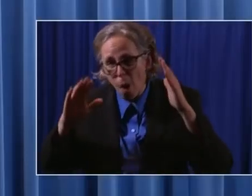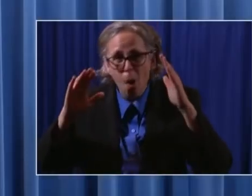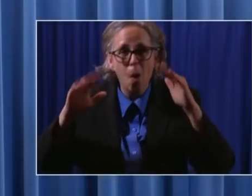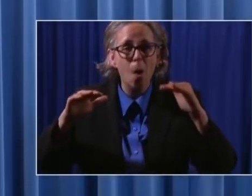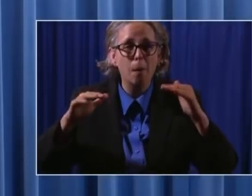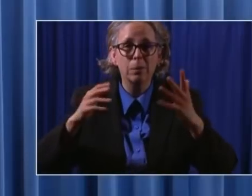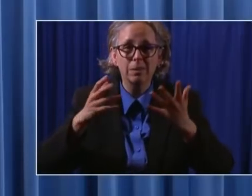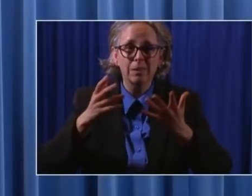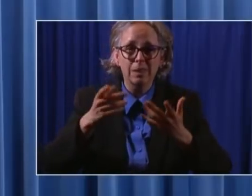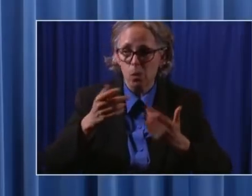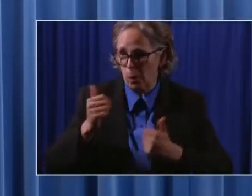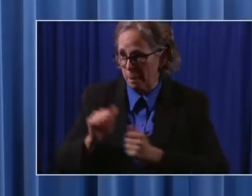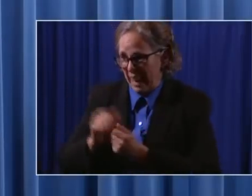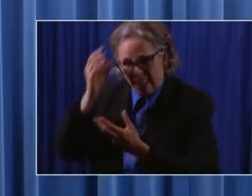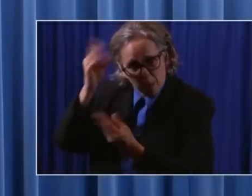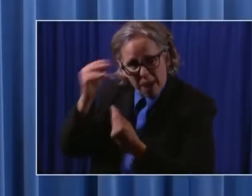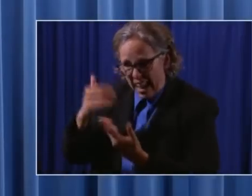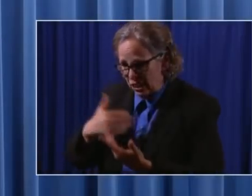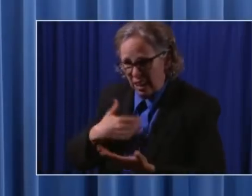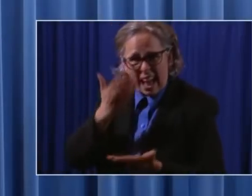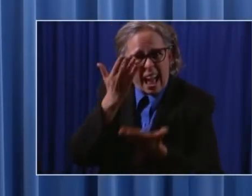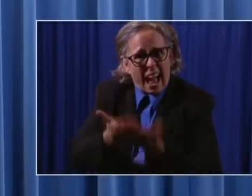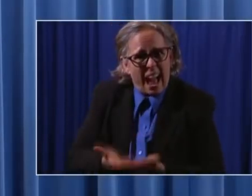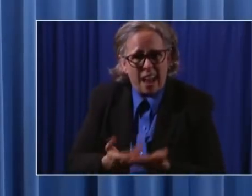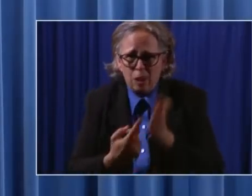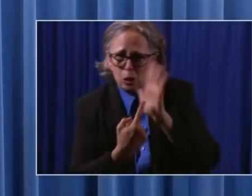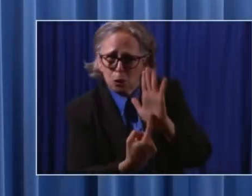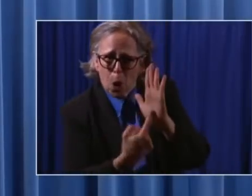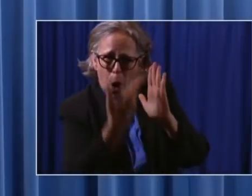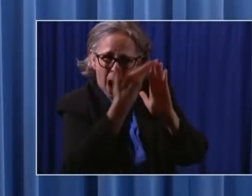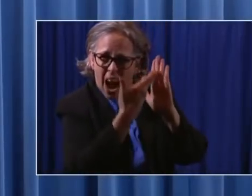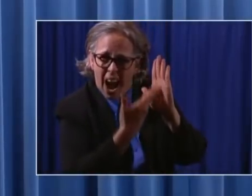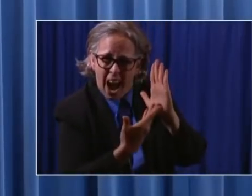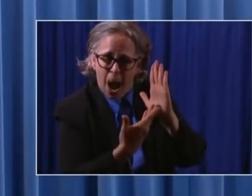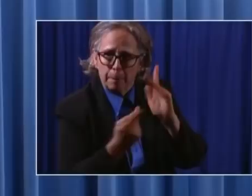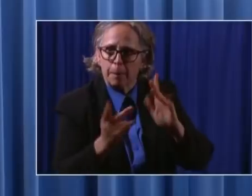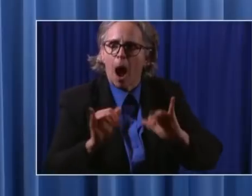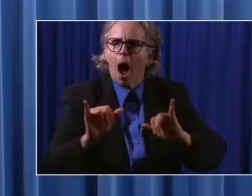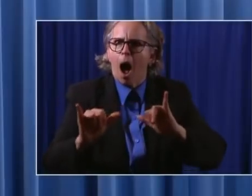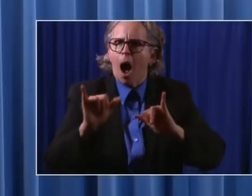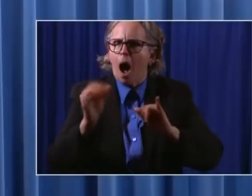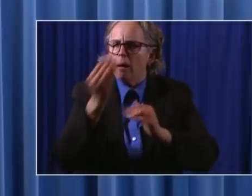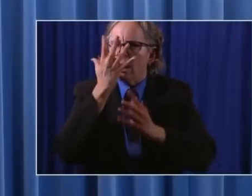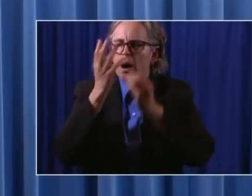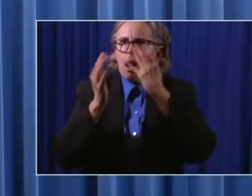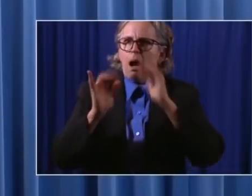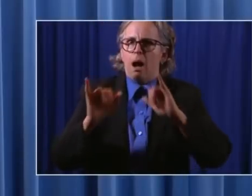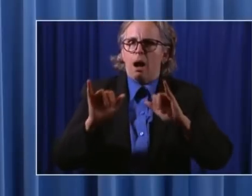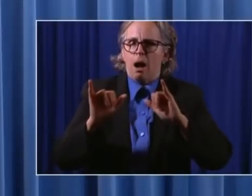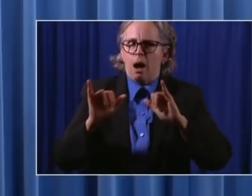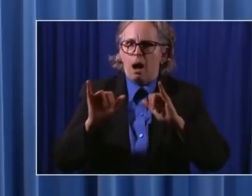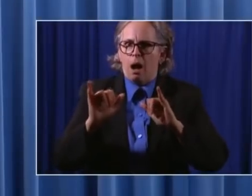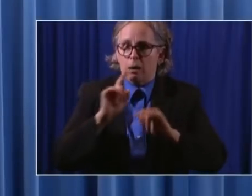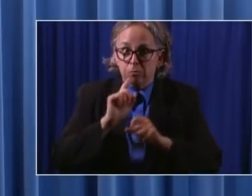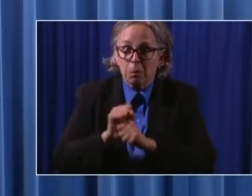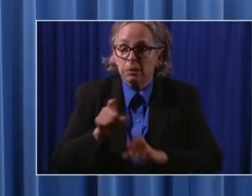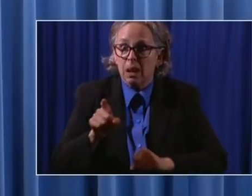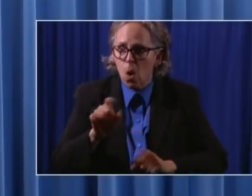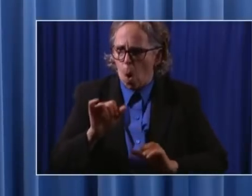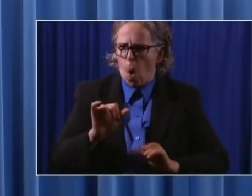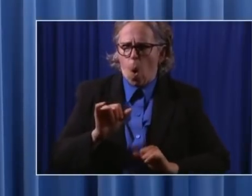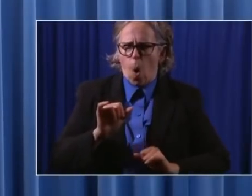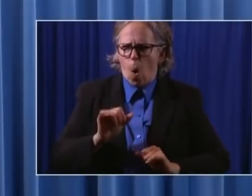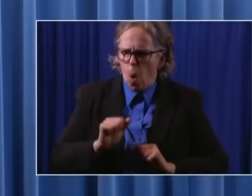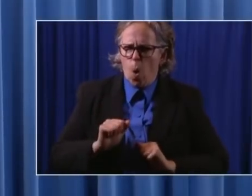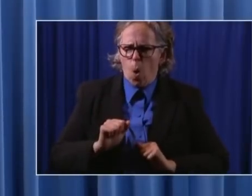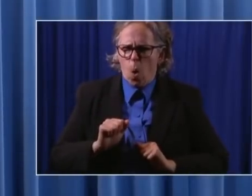evidence, and they see what a real threat that this is, and they know that we could become Florida in a darn